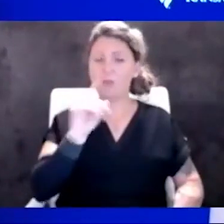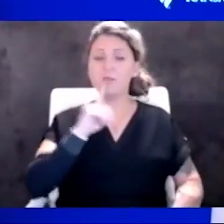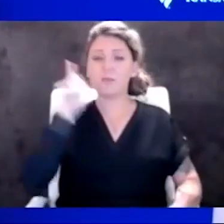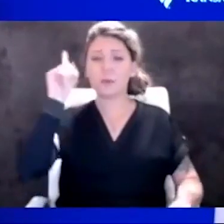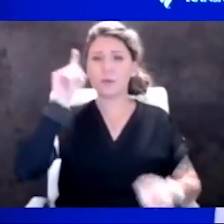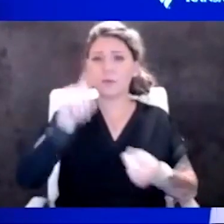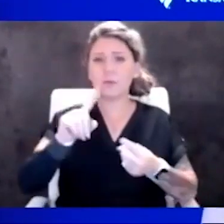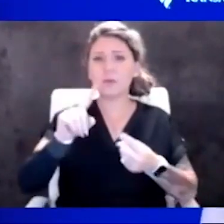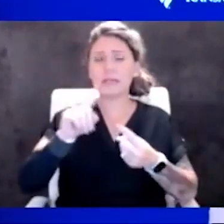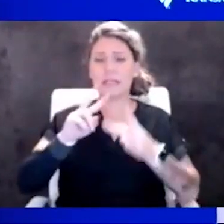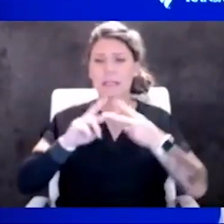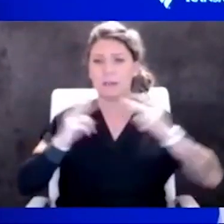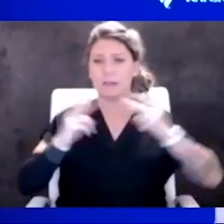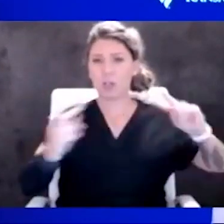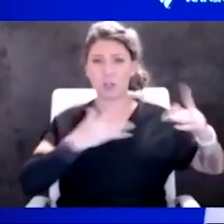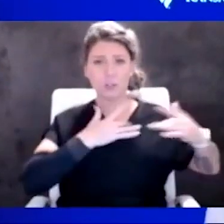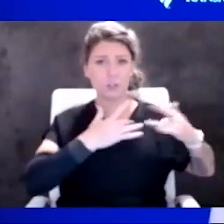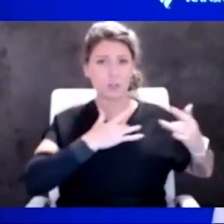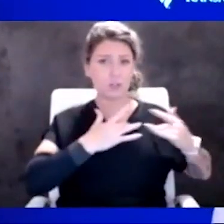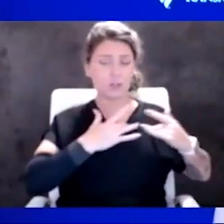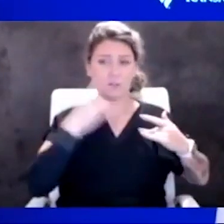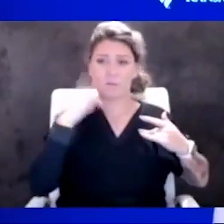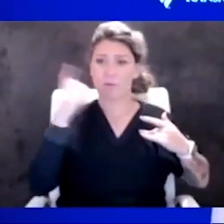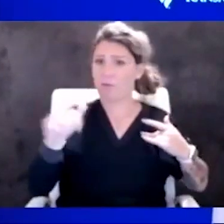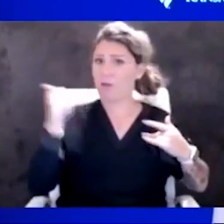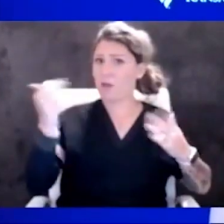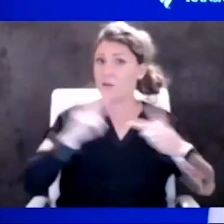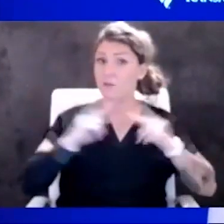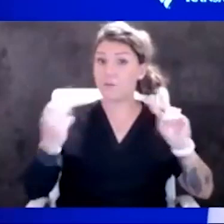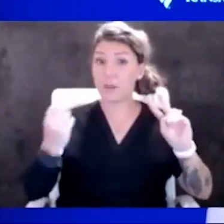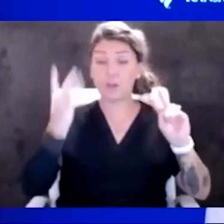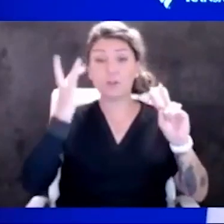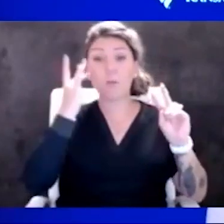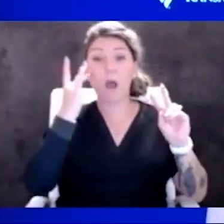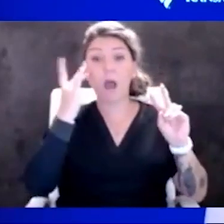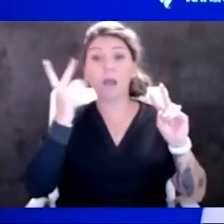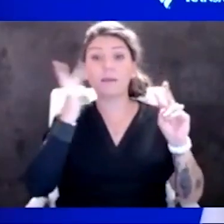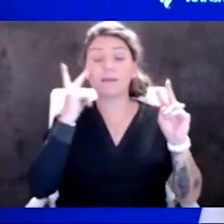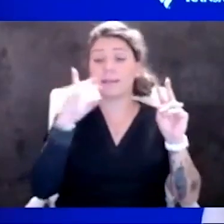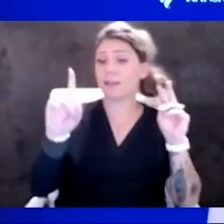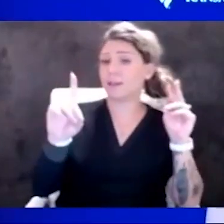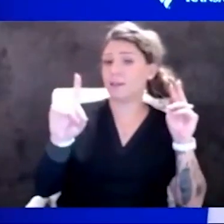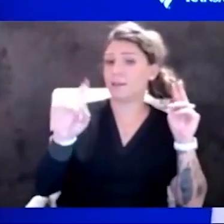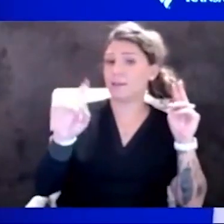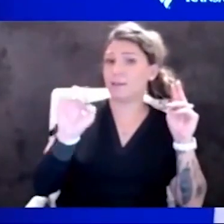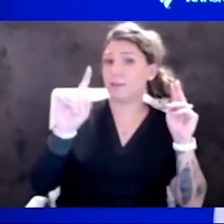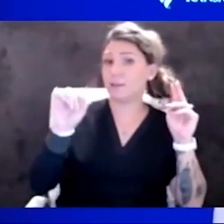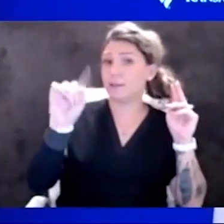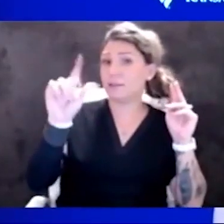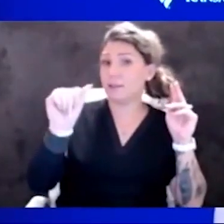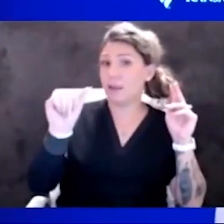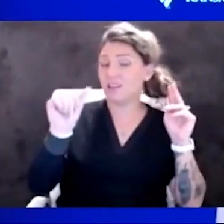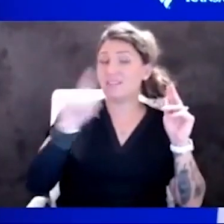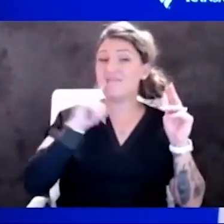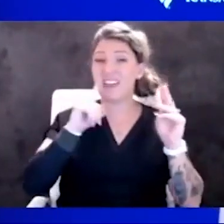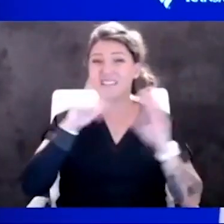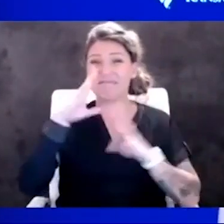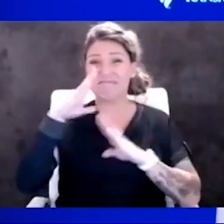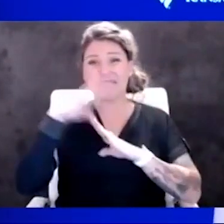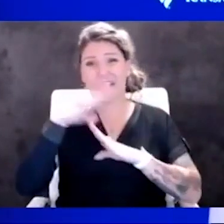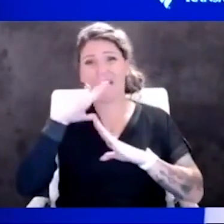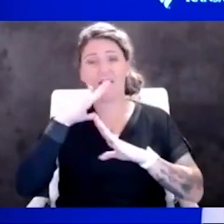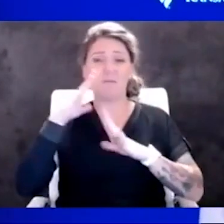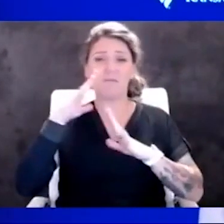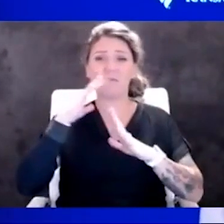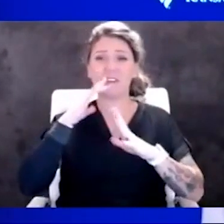of concern for some of these other variants, because what we have seen is that Delta really has emerged as the most fit virus or